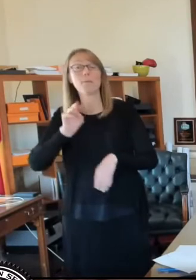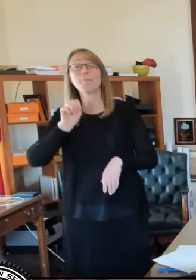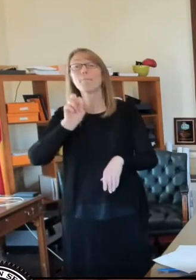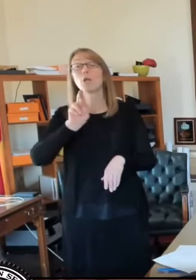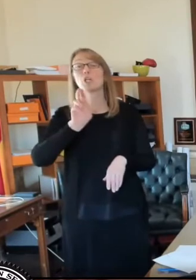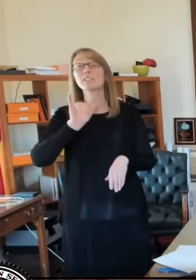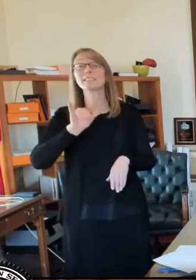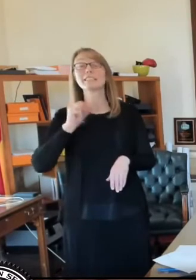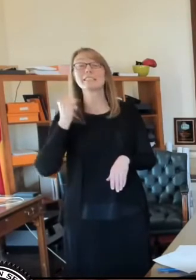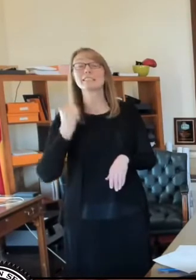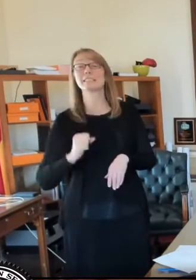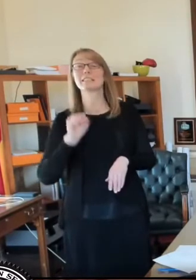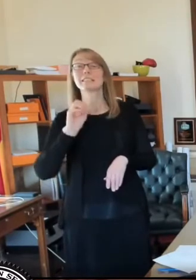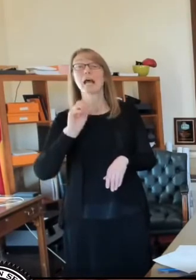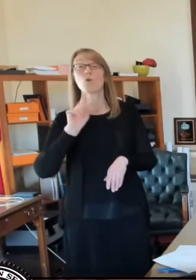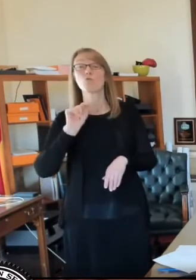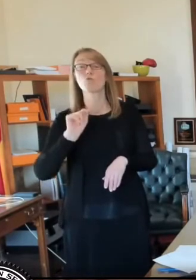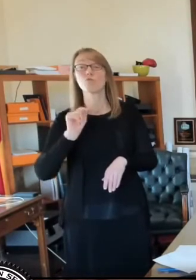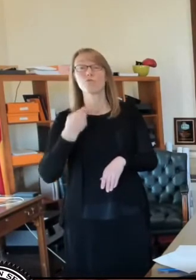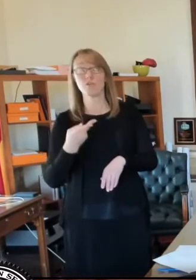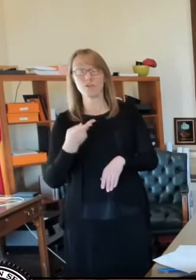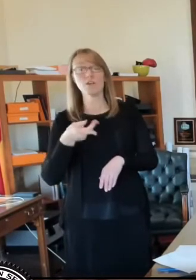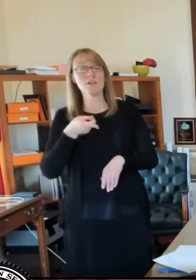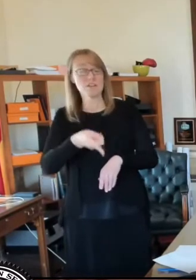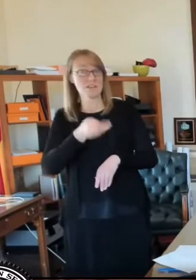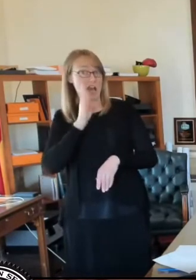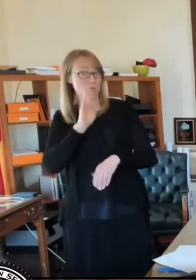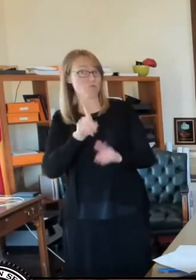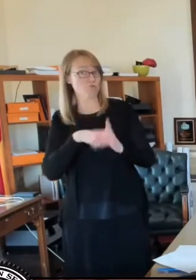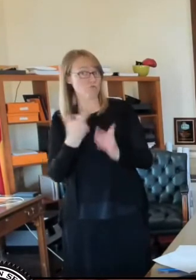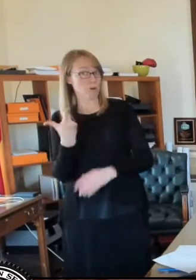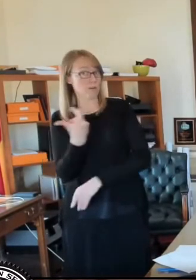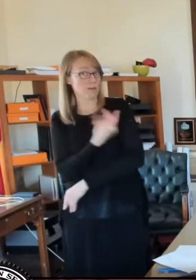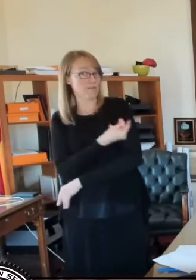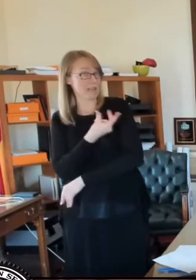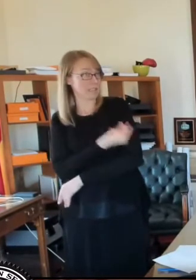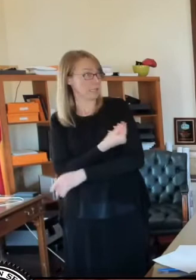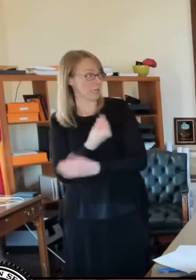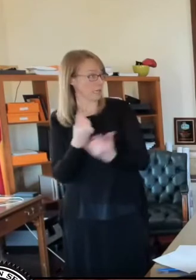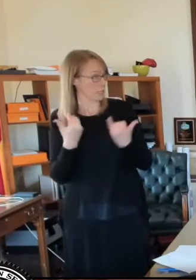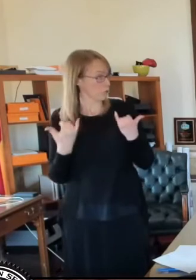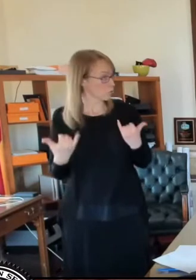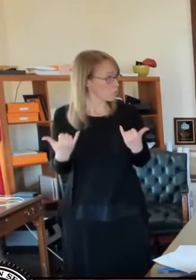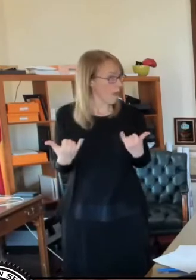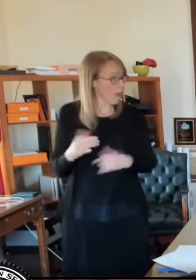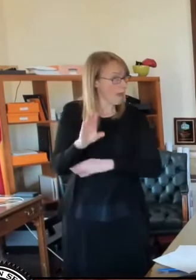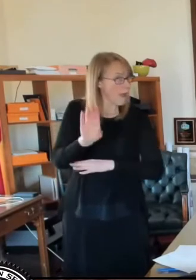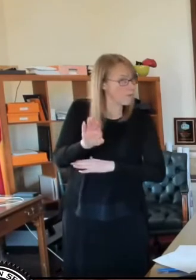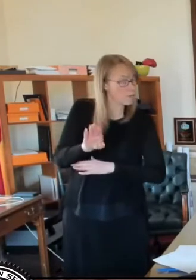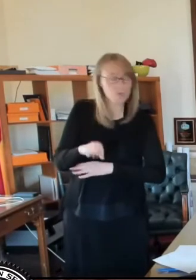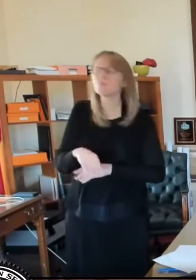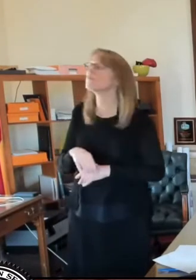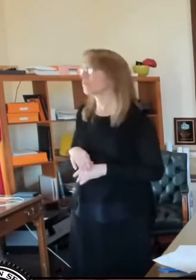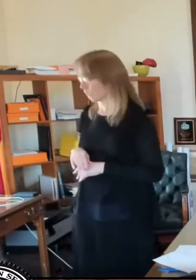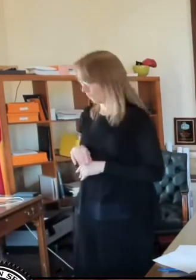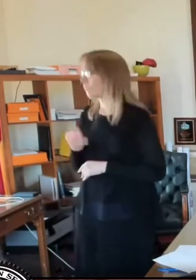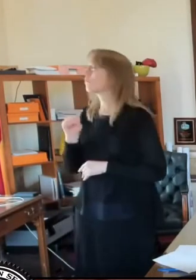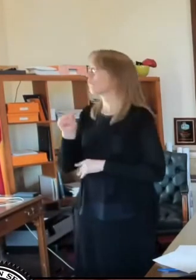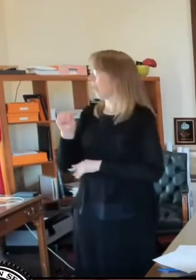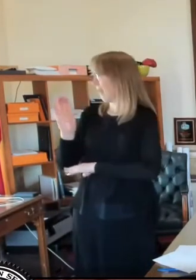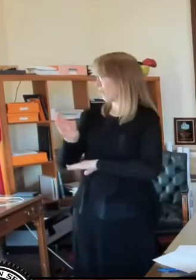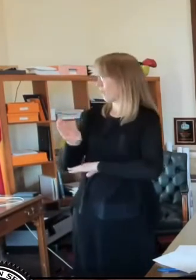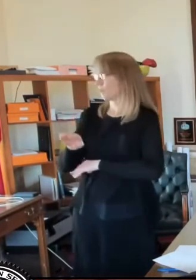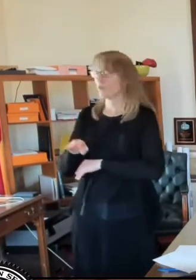hospital that will be administering the vaccine. Maybe this afternoon, right? Is that the latest that that's we have? What they're reporting this afternoon. This